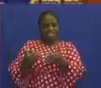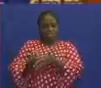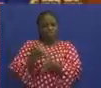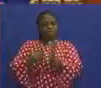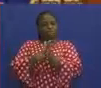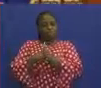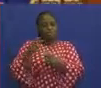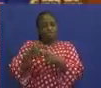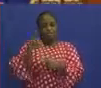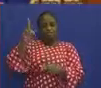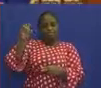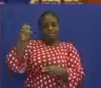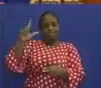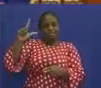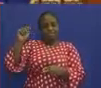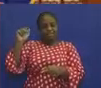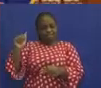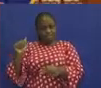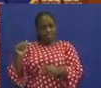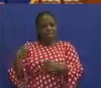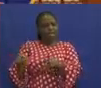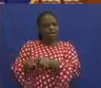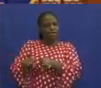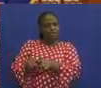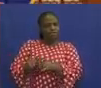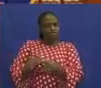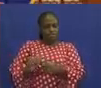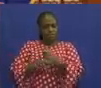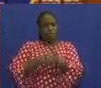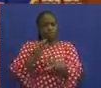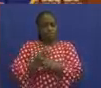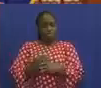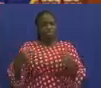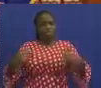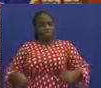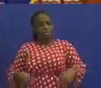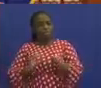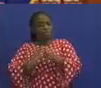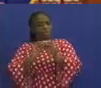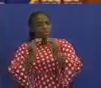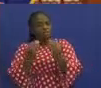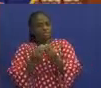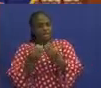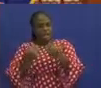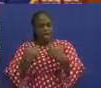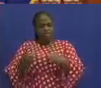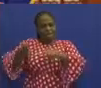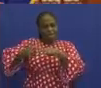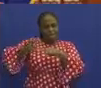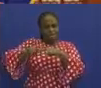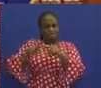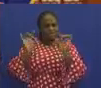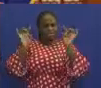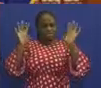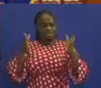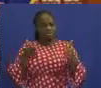variant of the virus, which, according to the World Health Organization, has increased transmissibility